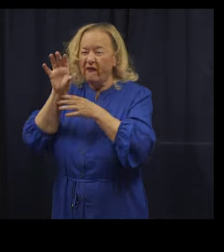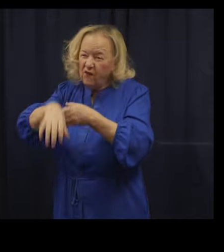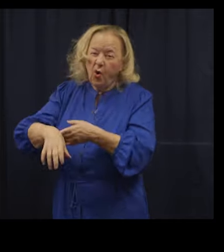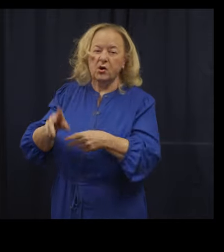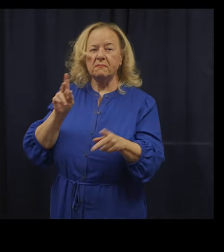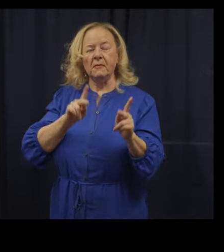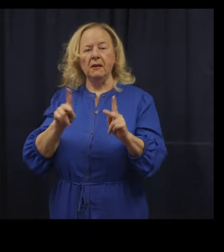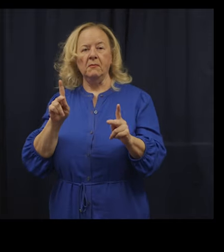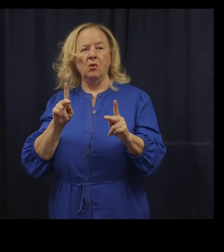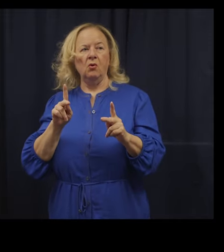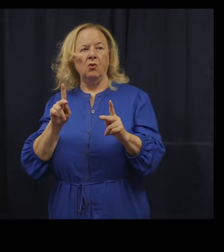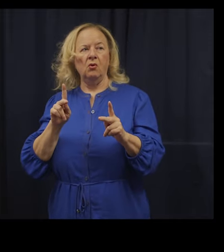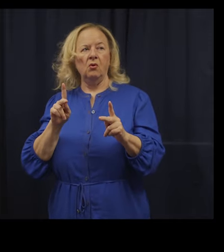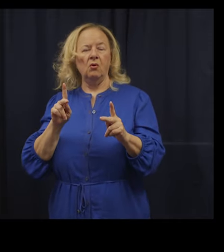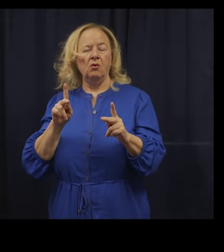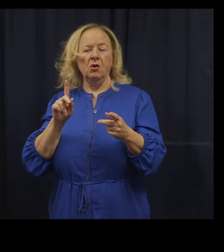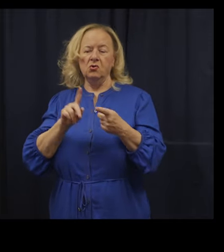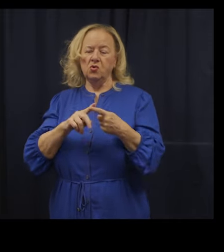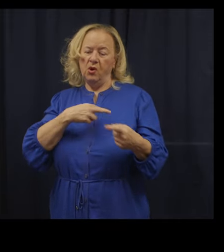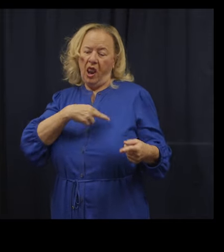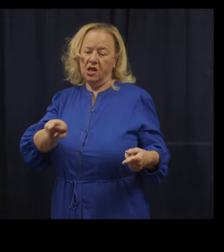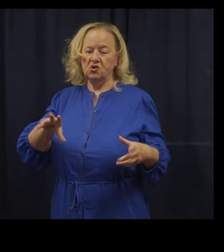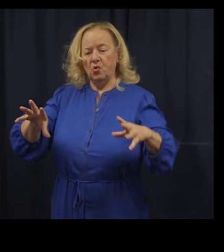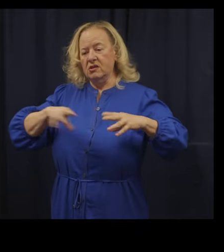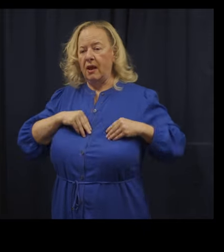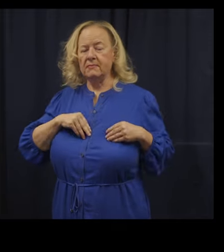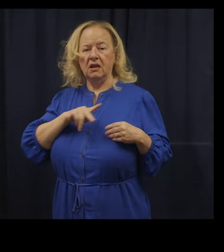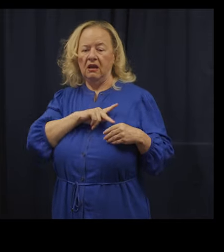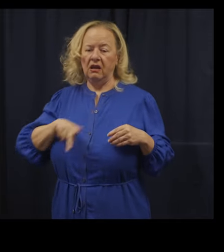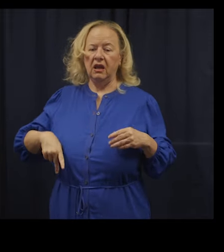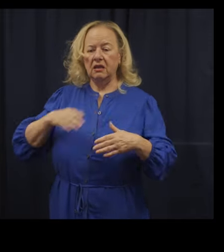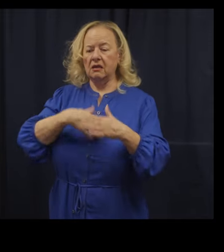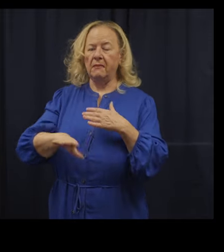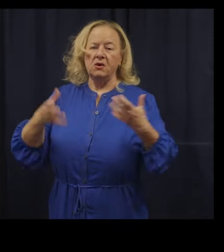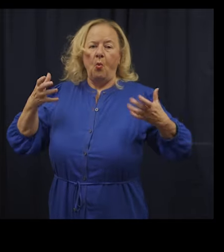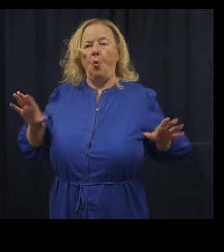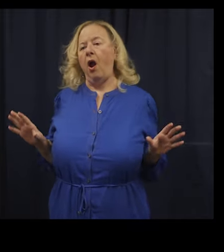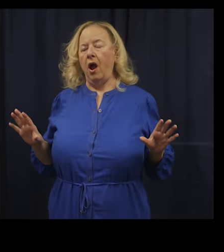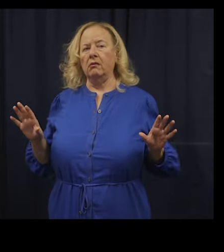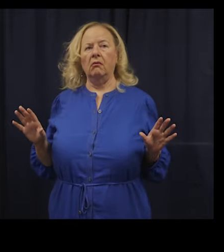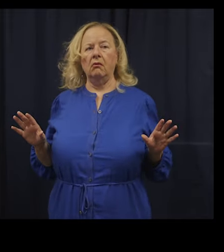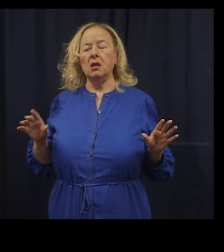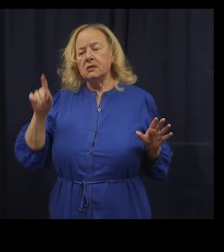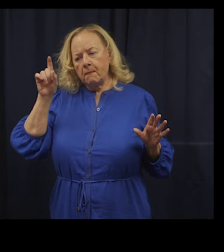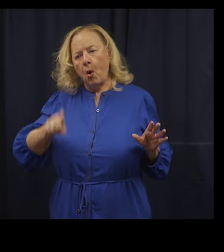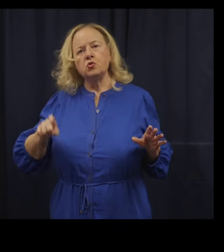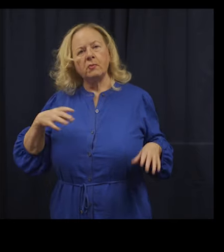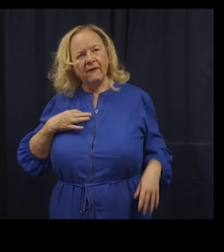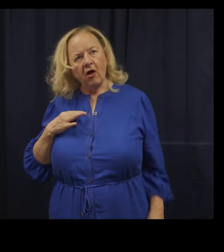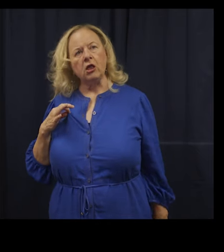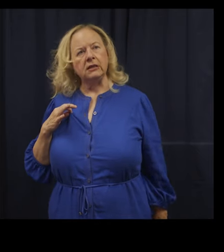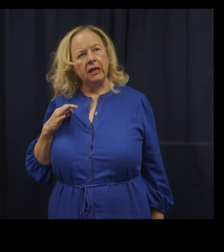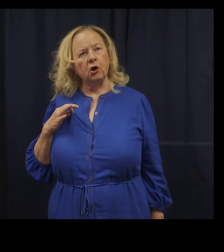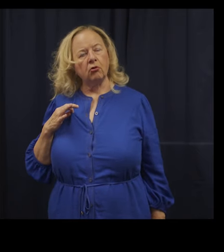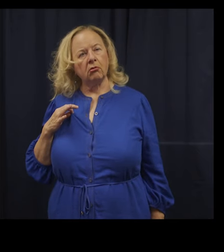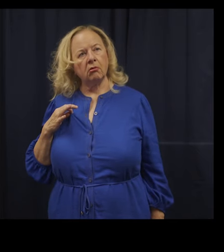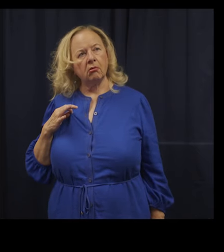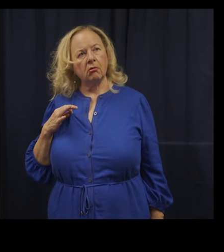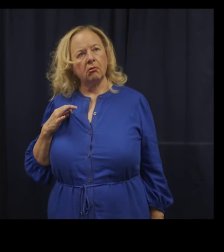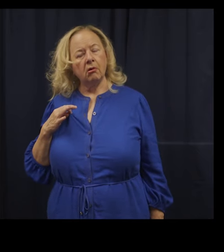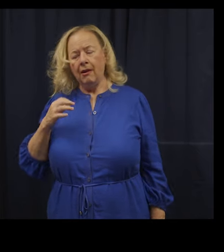taking people and you're forcing them to go into a kingdom that they are to voluntarily enter into. They're not